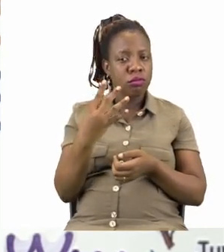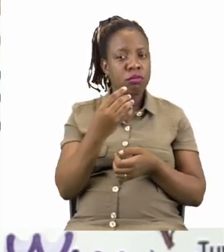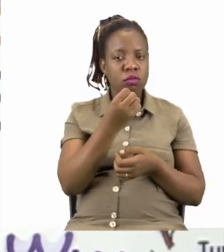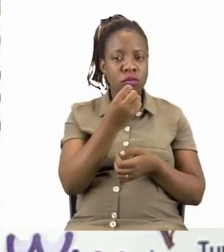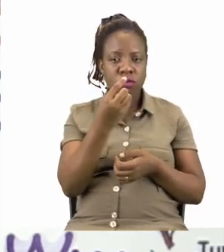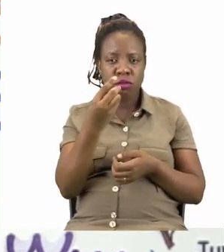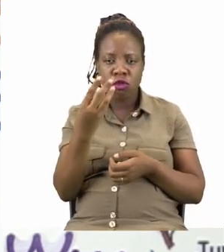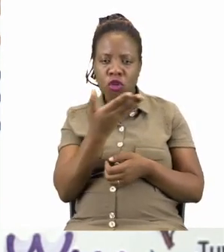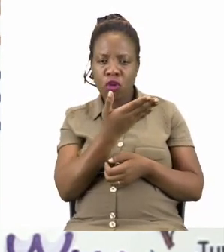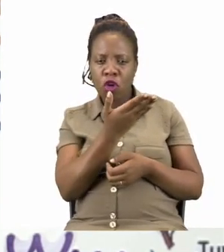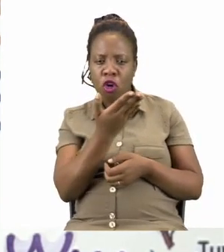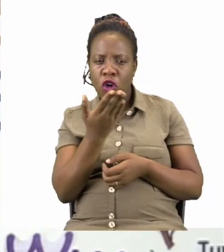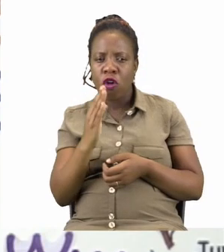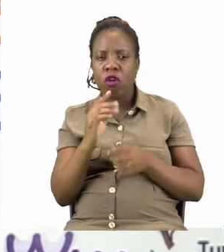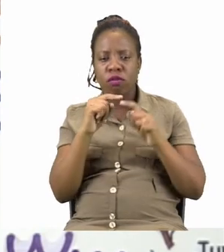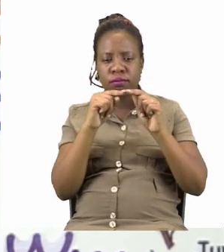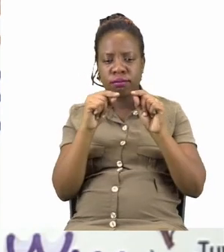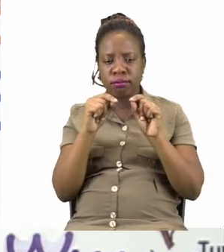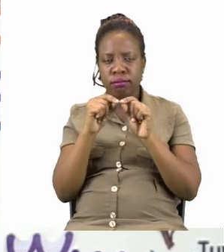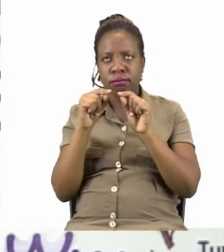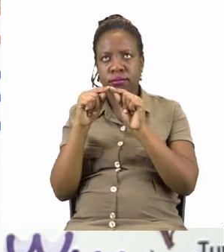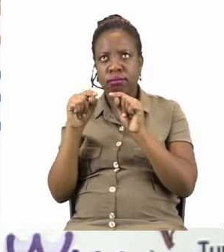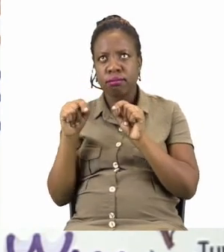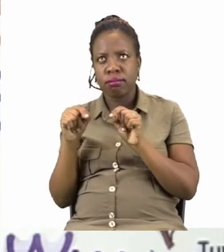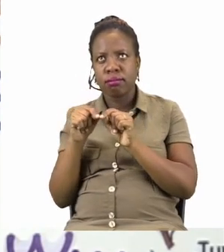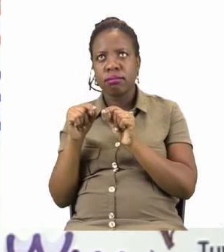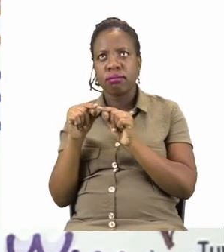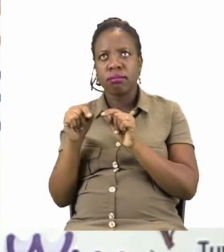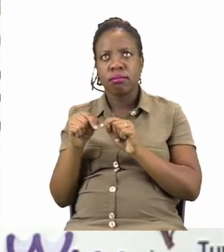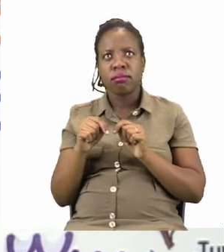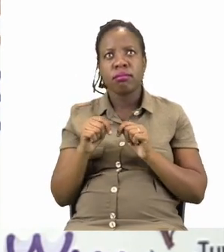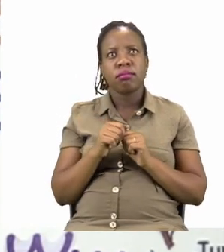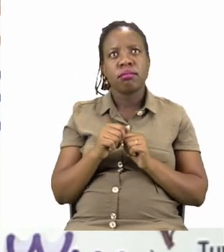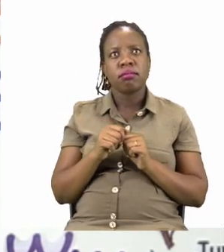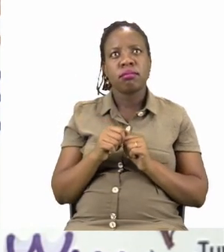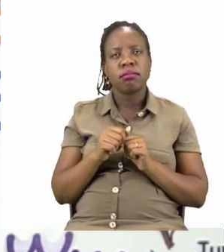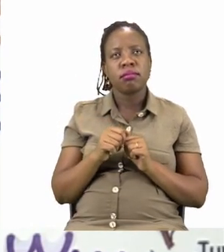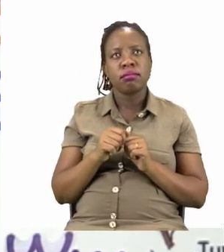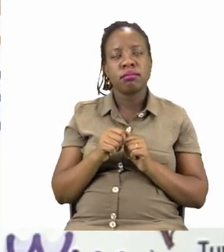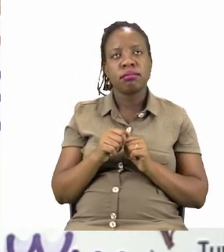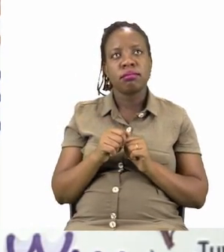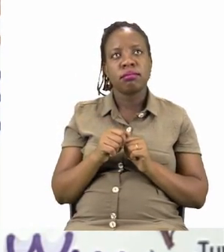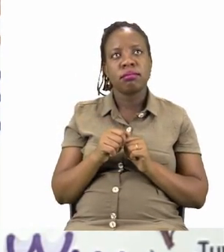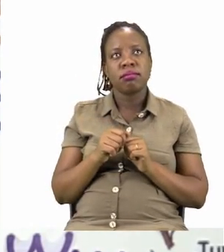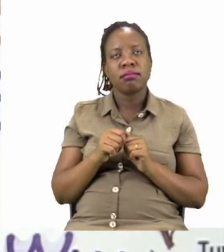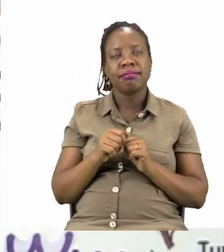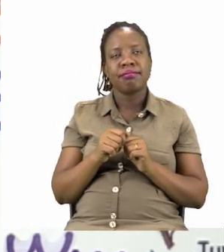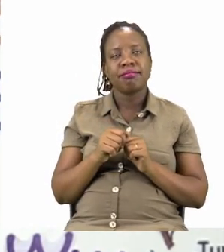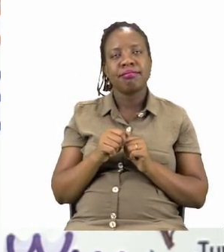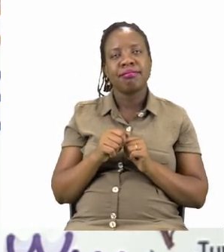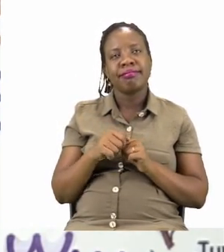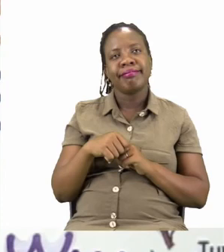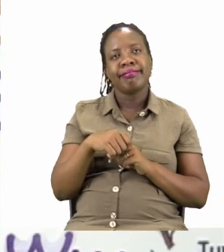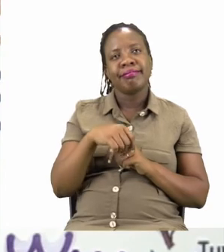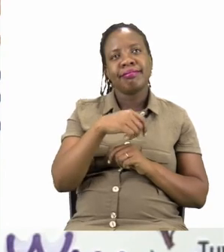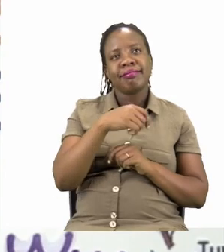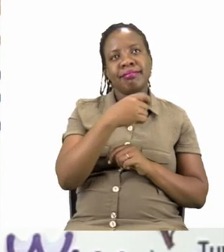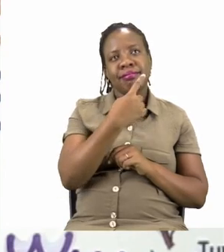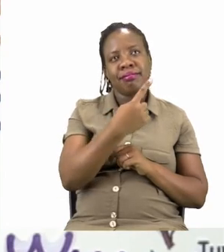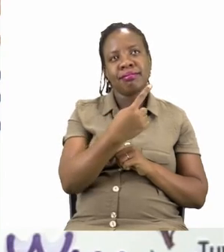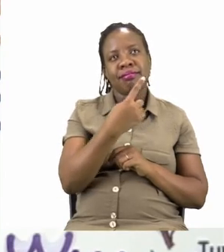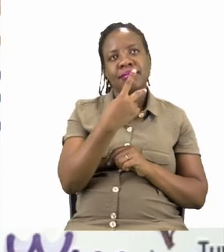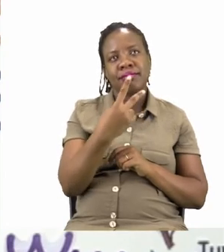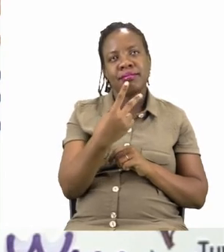see if it will add up to 14. Will you count with me? Let's go.